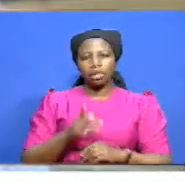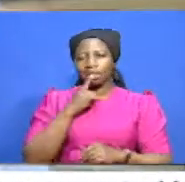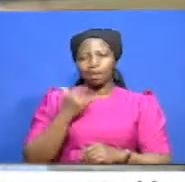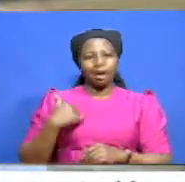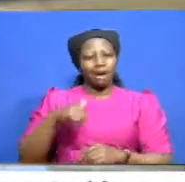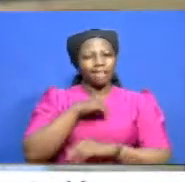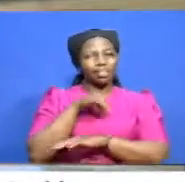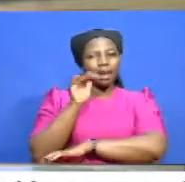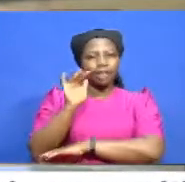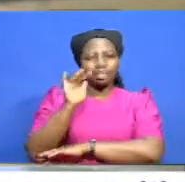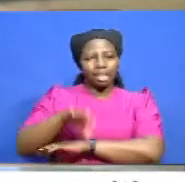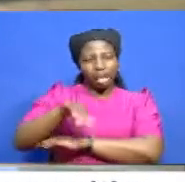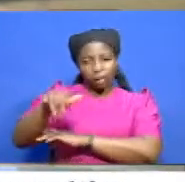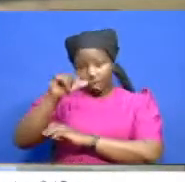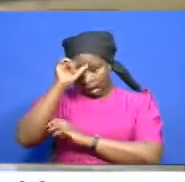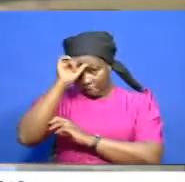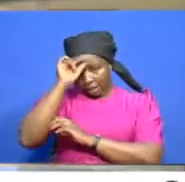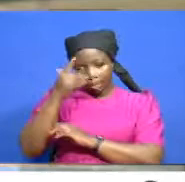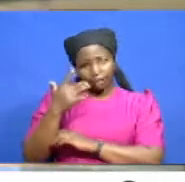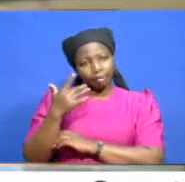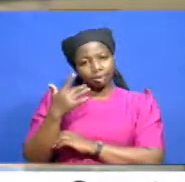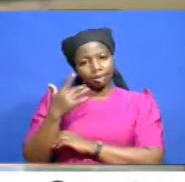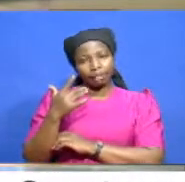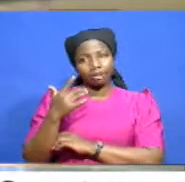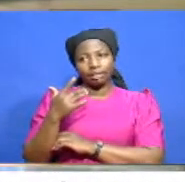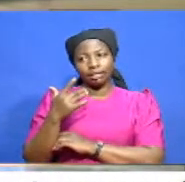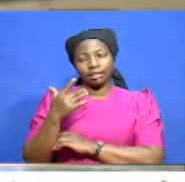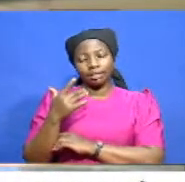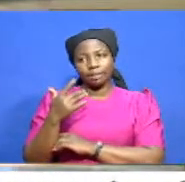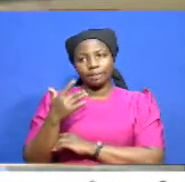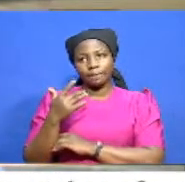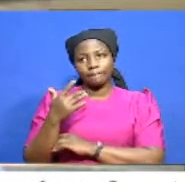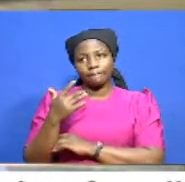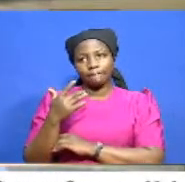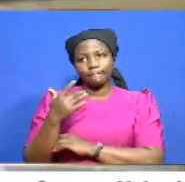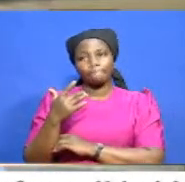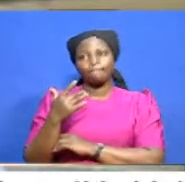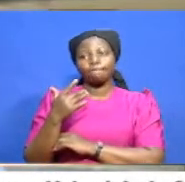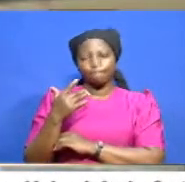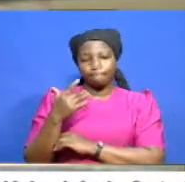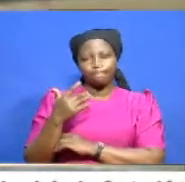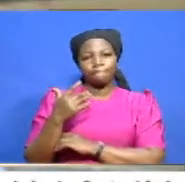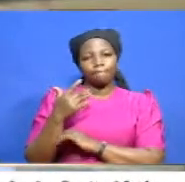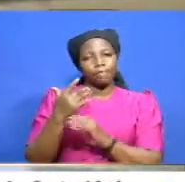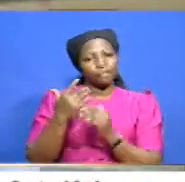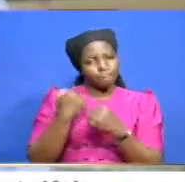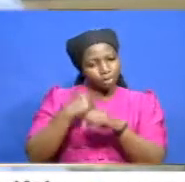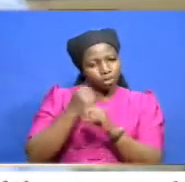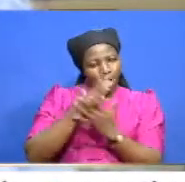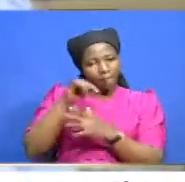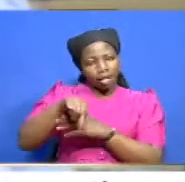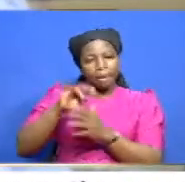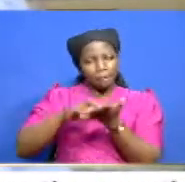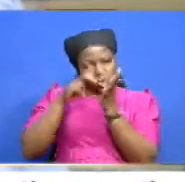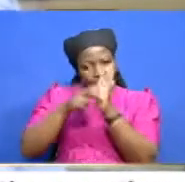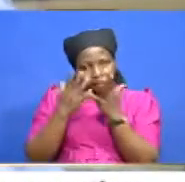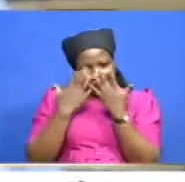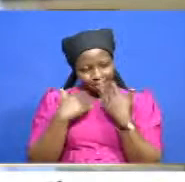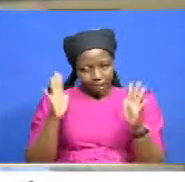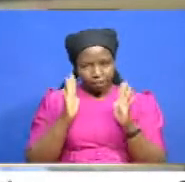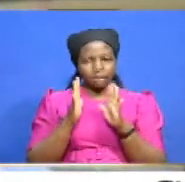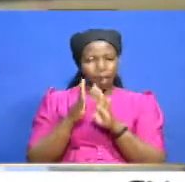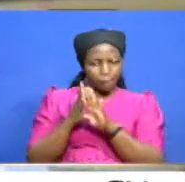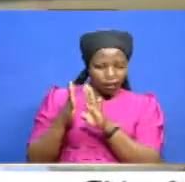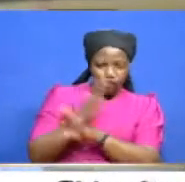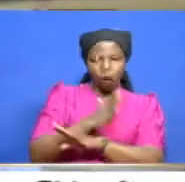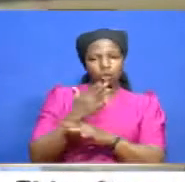the county government to come up with this project to be finished before the